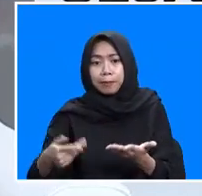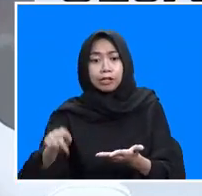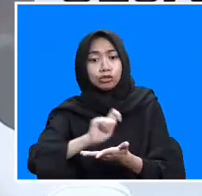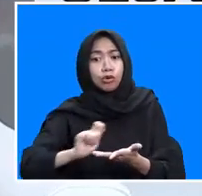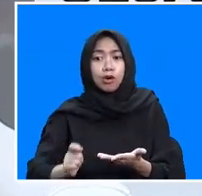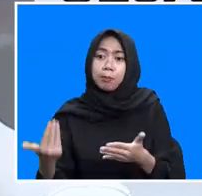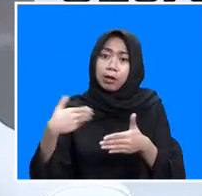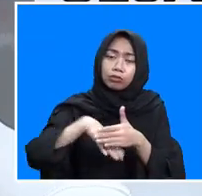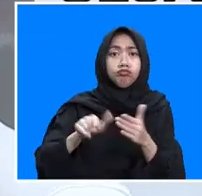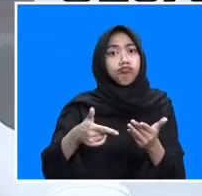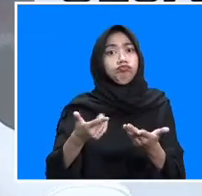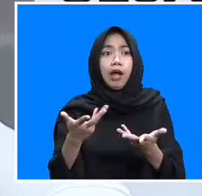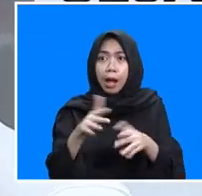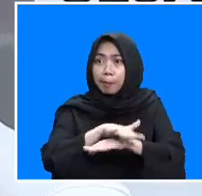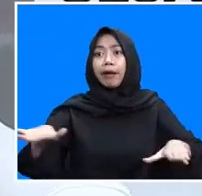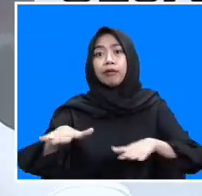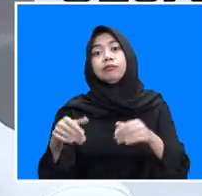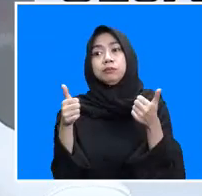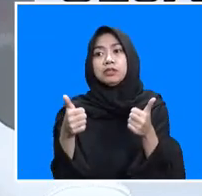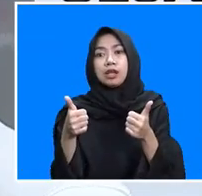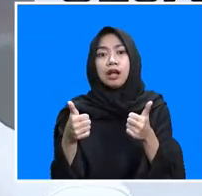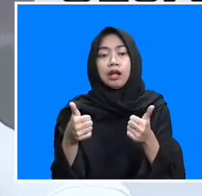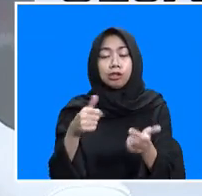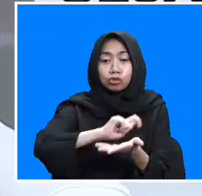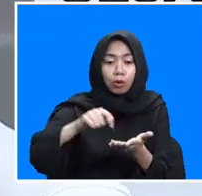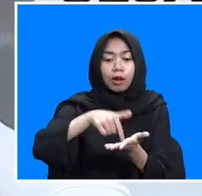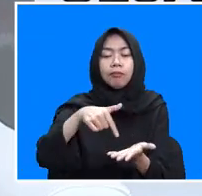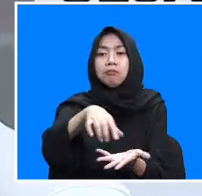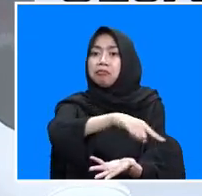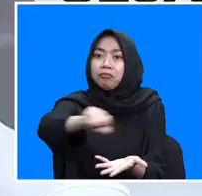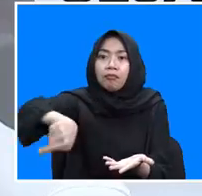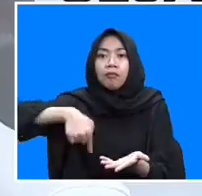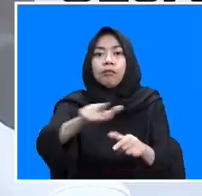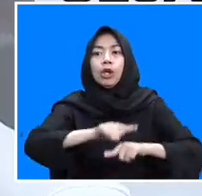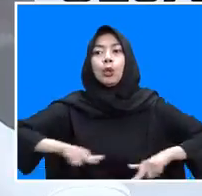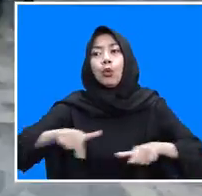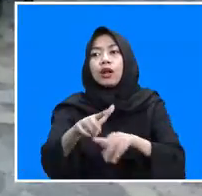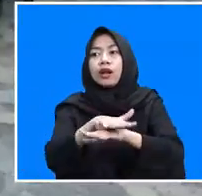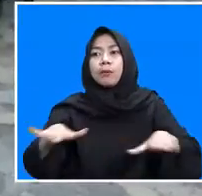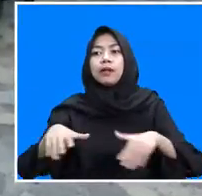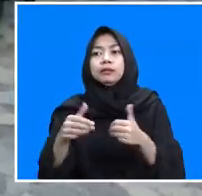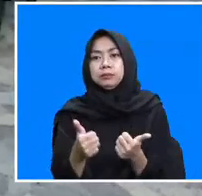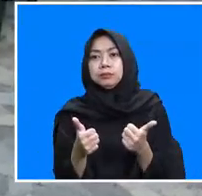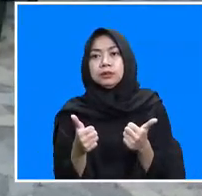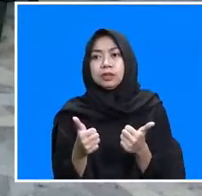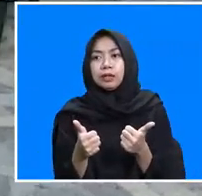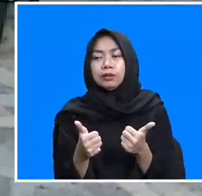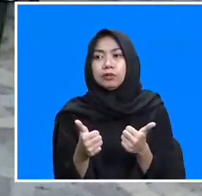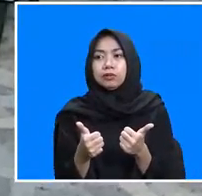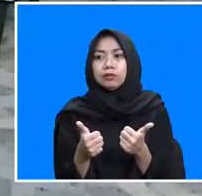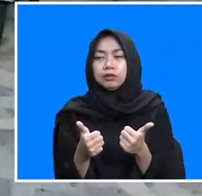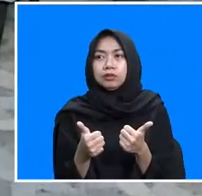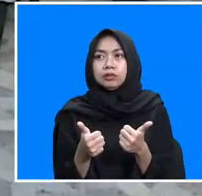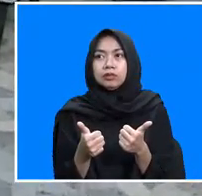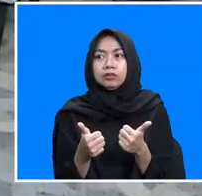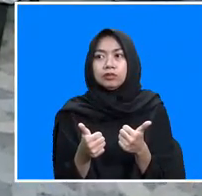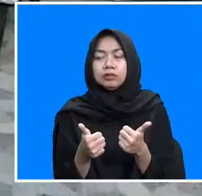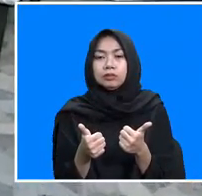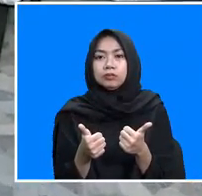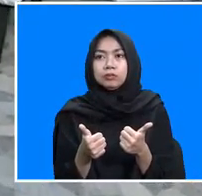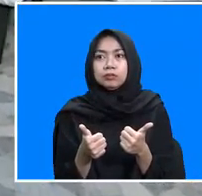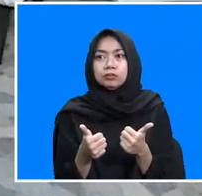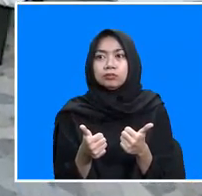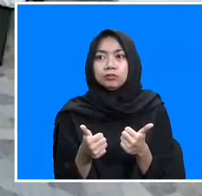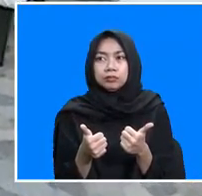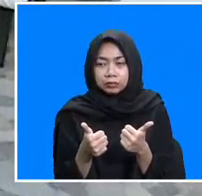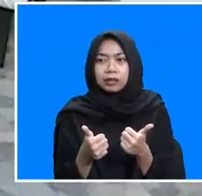school. Mm-hmm. And so, you know, these are all really important pillars in getting children back into